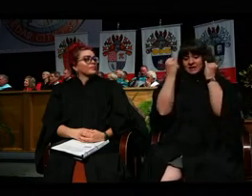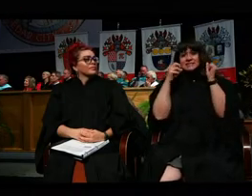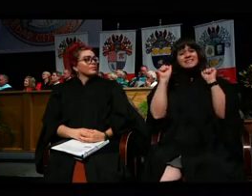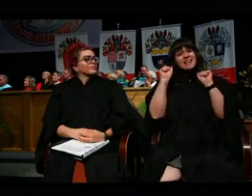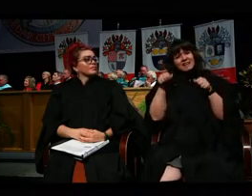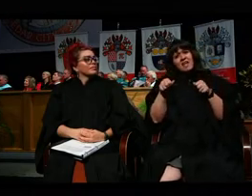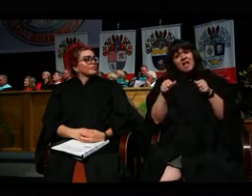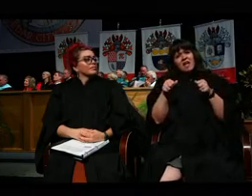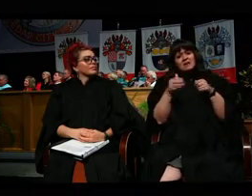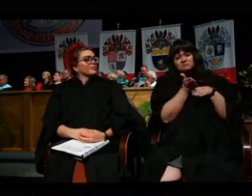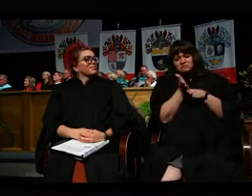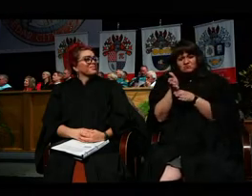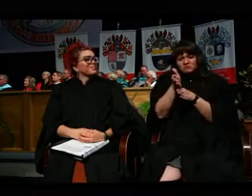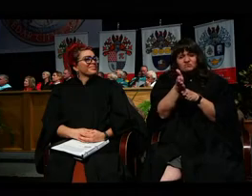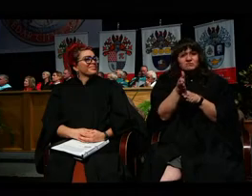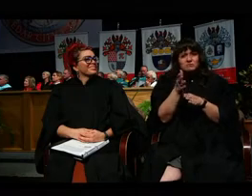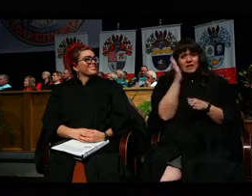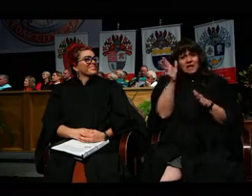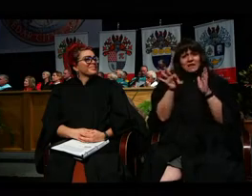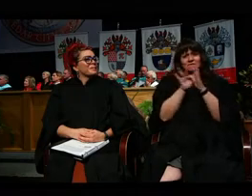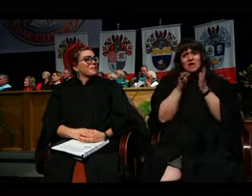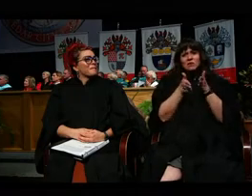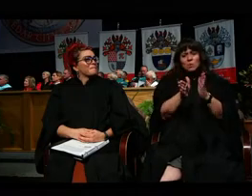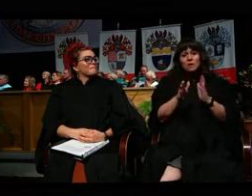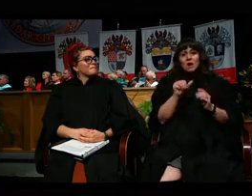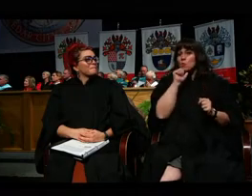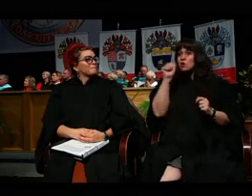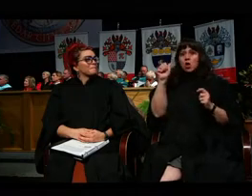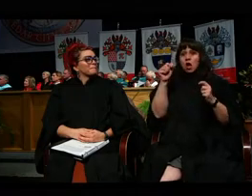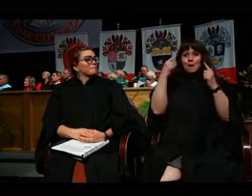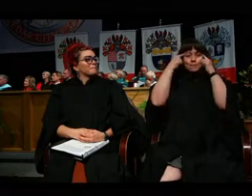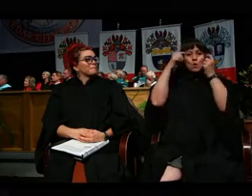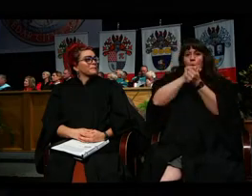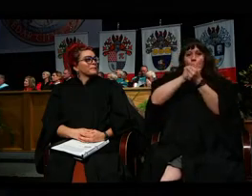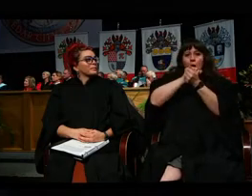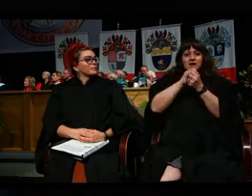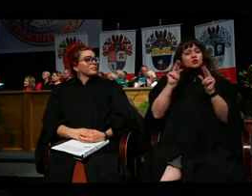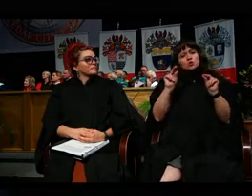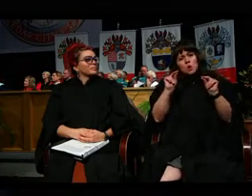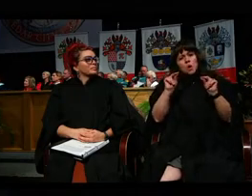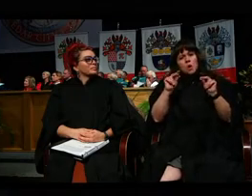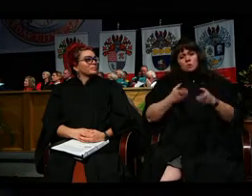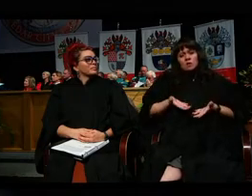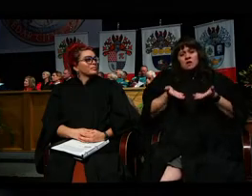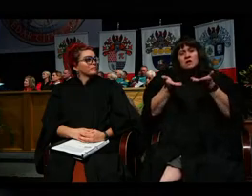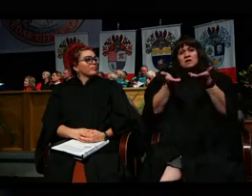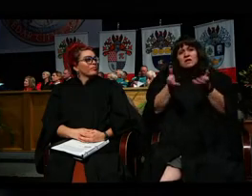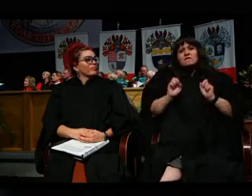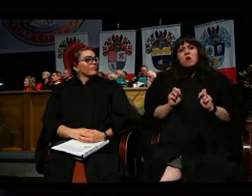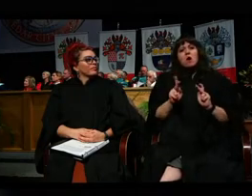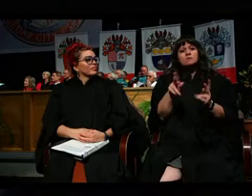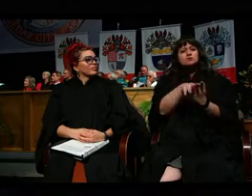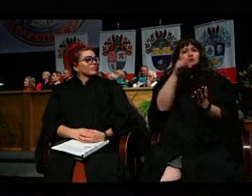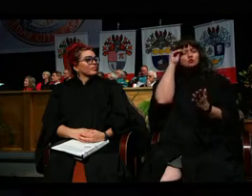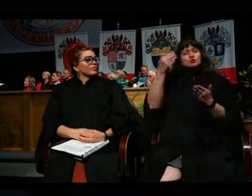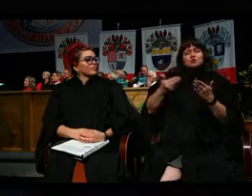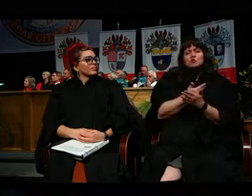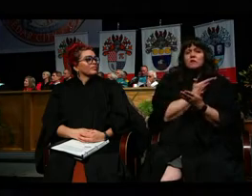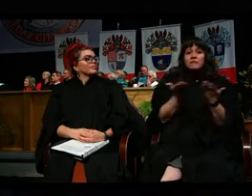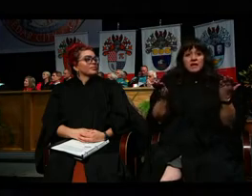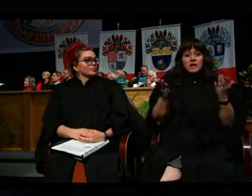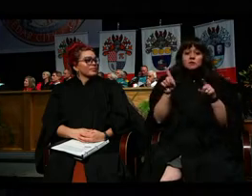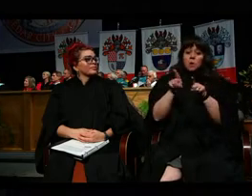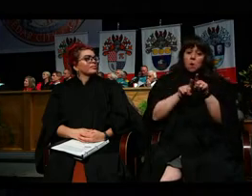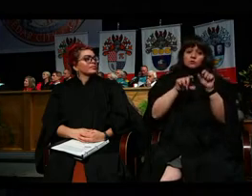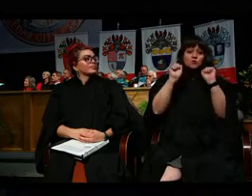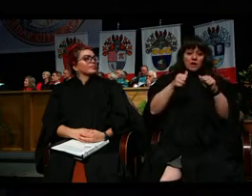that. It's okay. We're not brainwashing them. We're giving them an opportunity to learn new things and to reject those